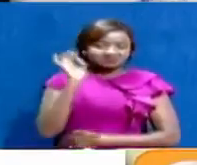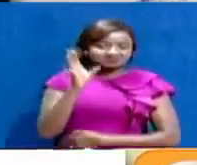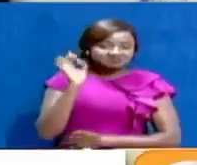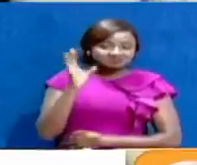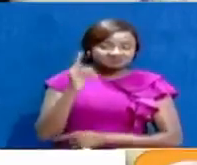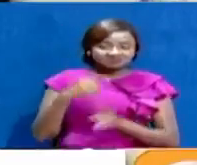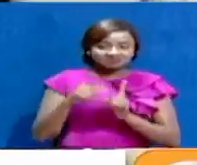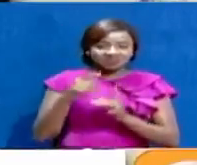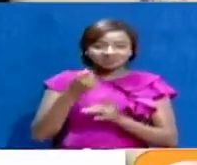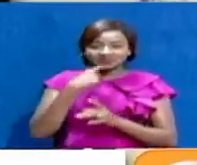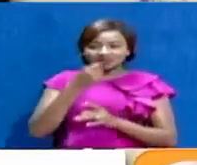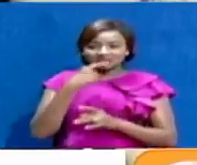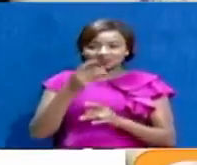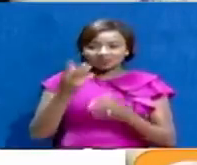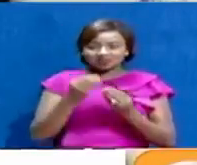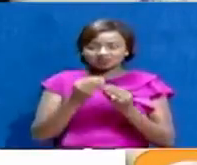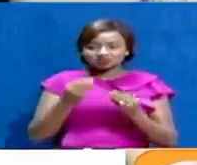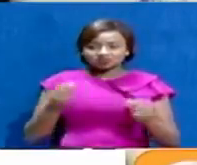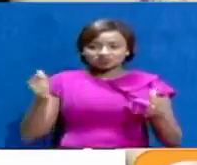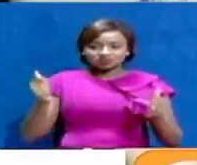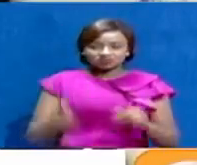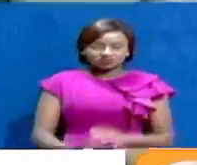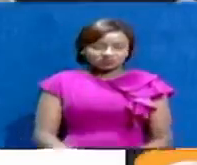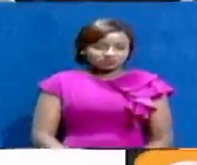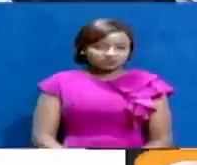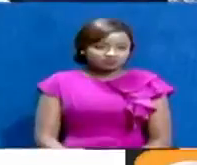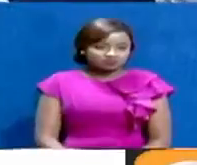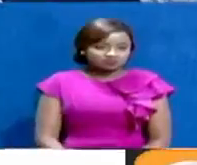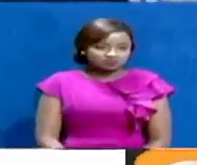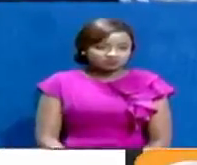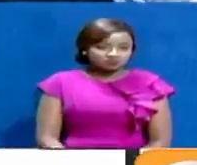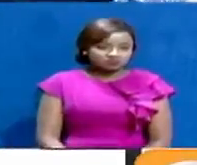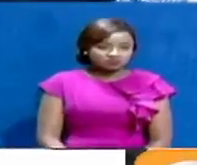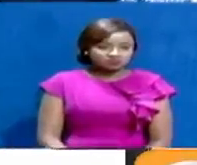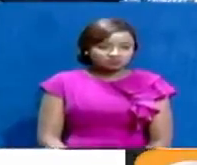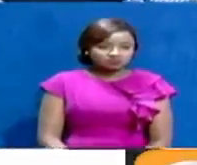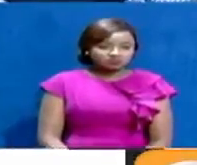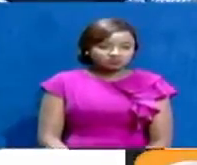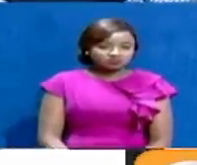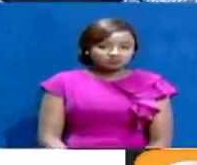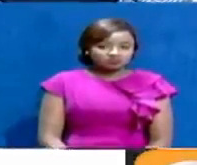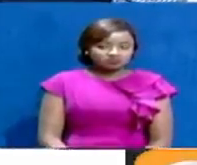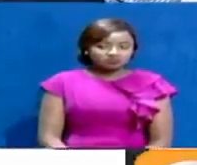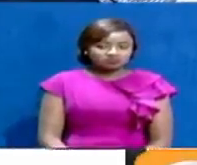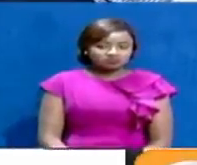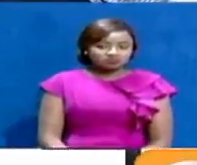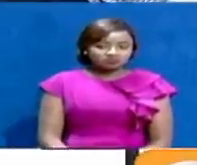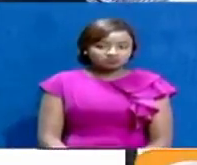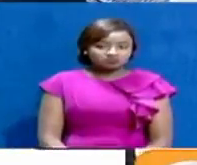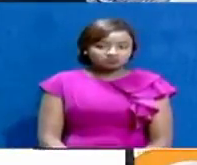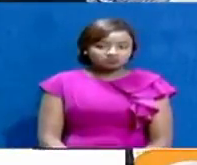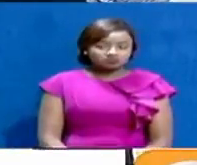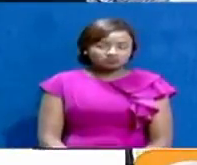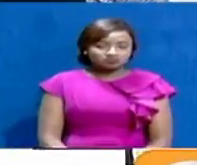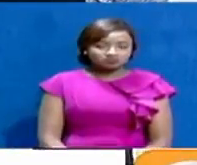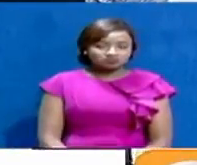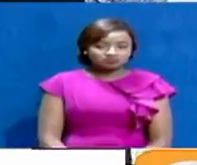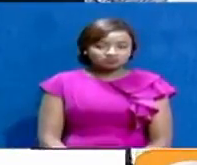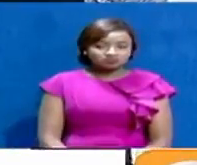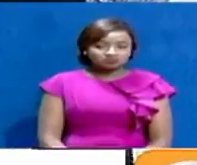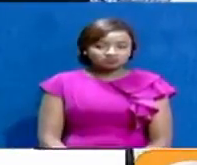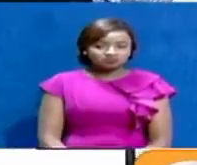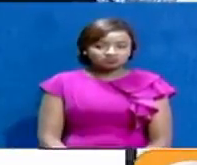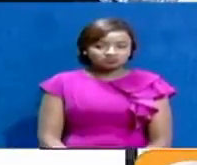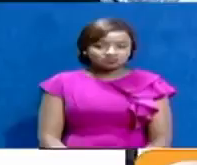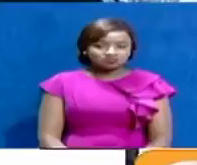which went away with paracetamol. Okay, so you took the Pfizer vaccine, Dr. Sally, but there's a huge controversy